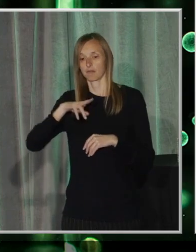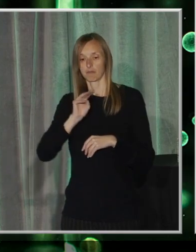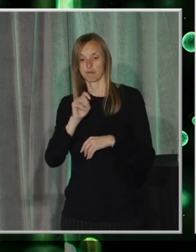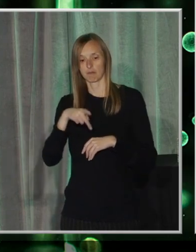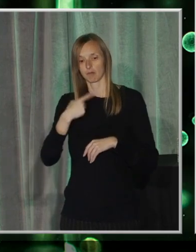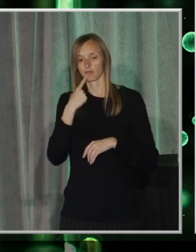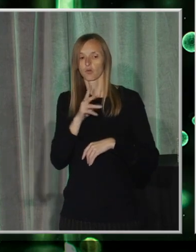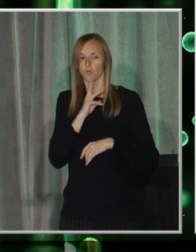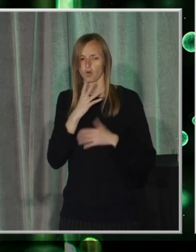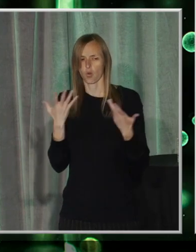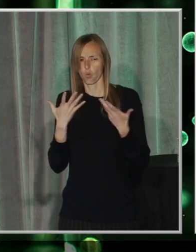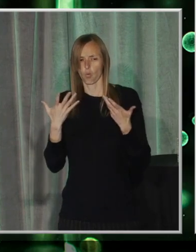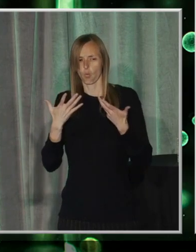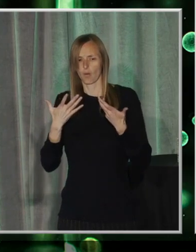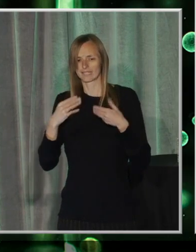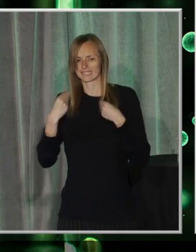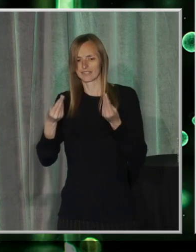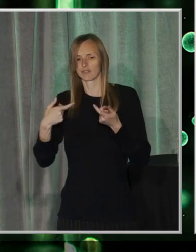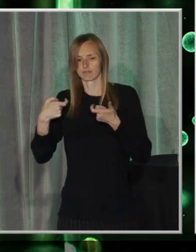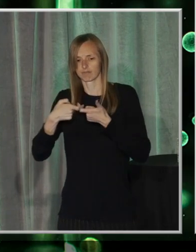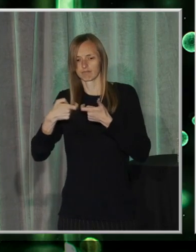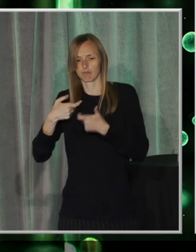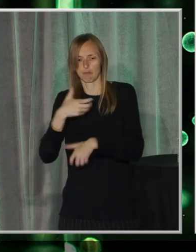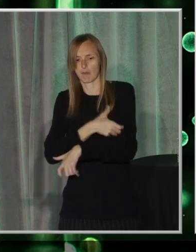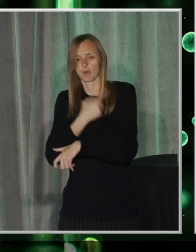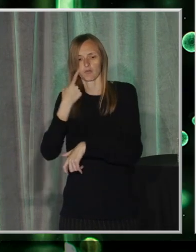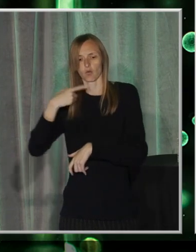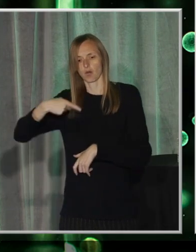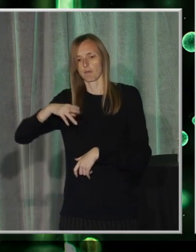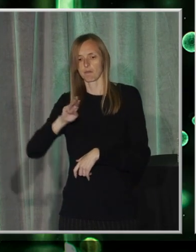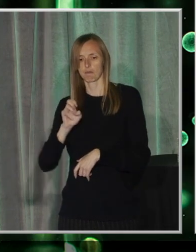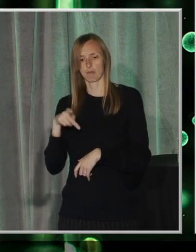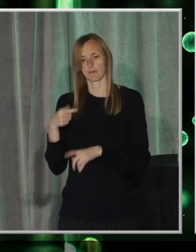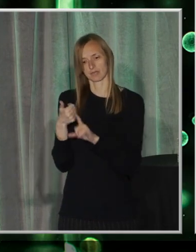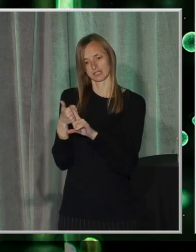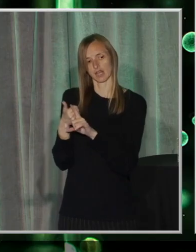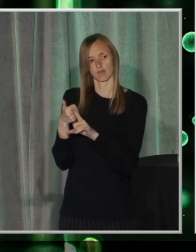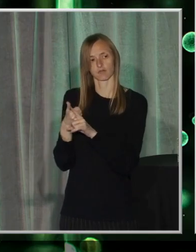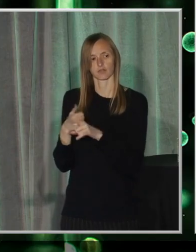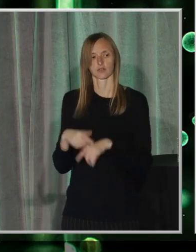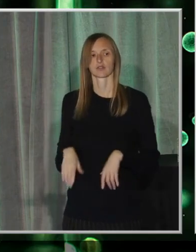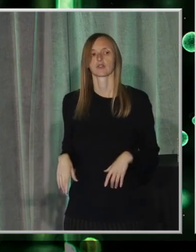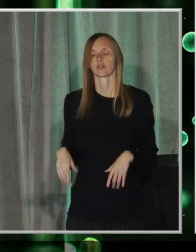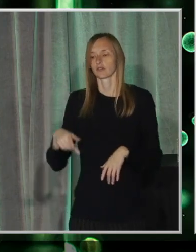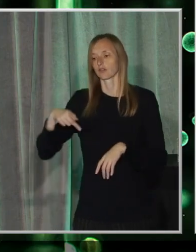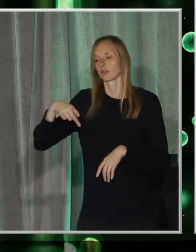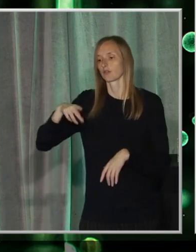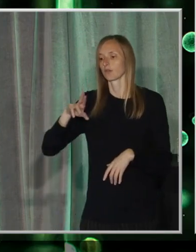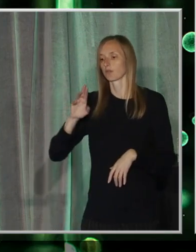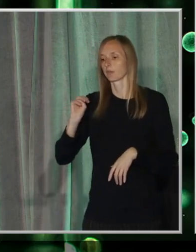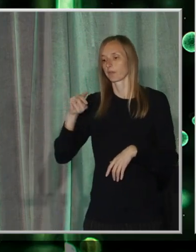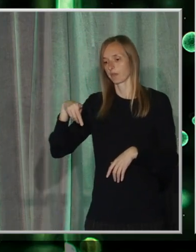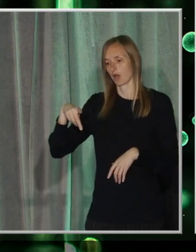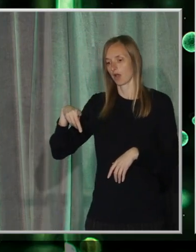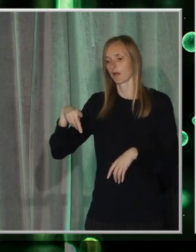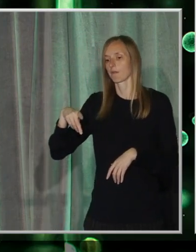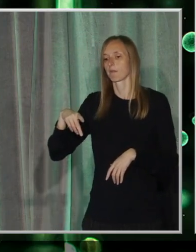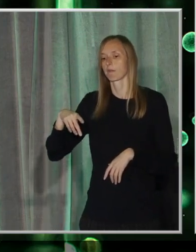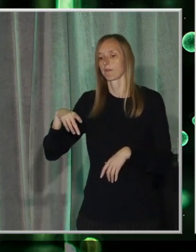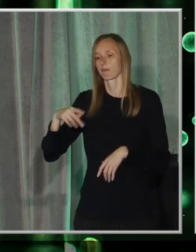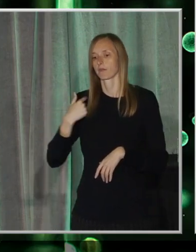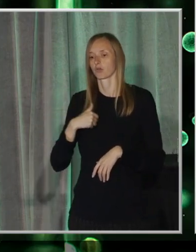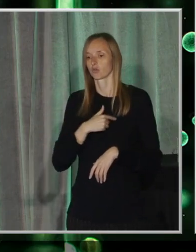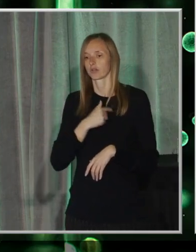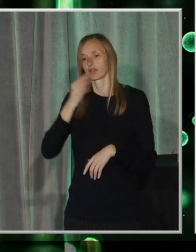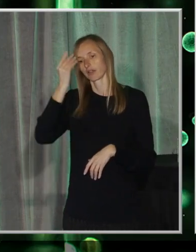water. What's powering the pumps? So the pump, so we